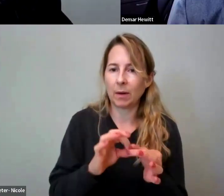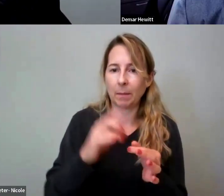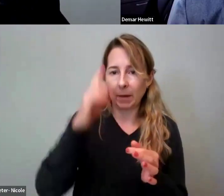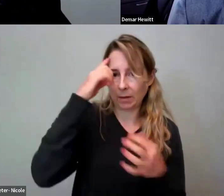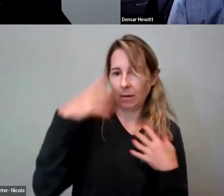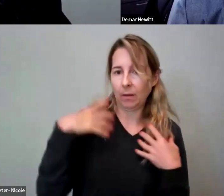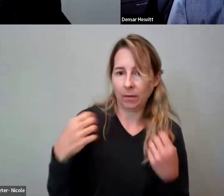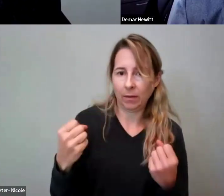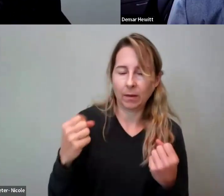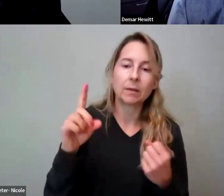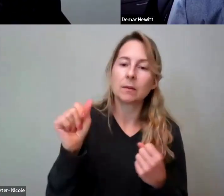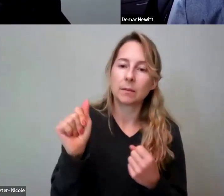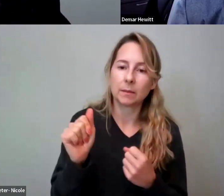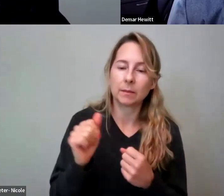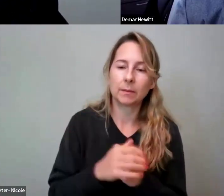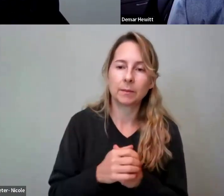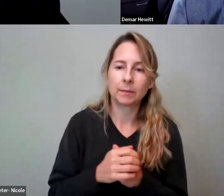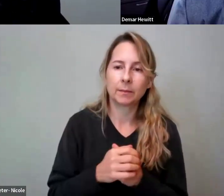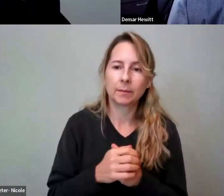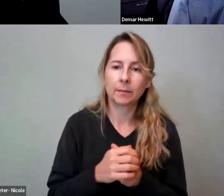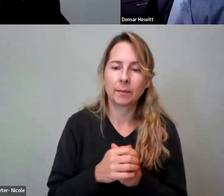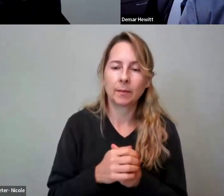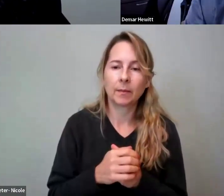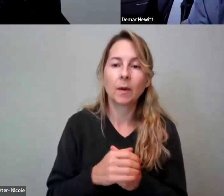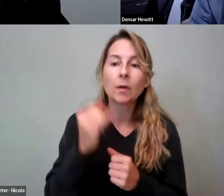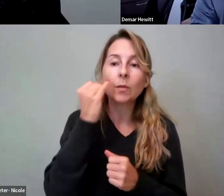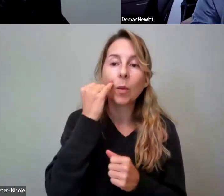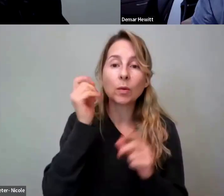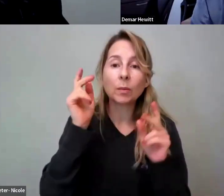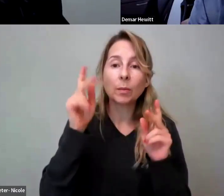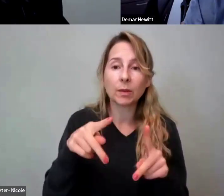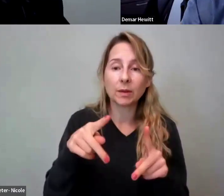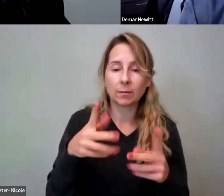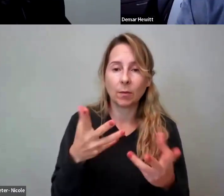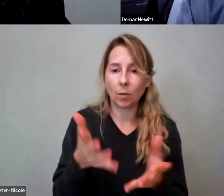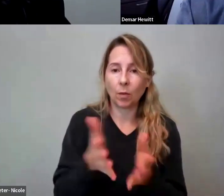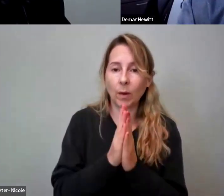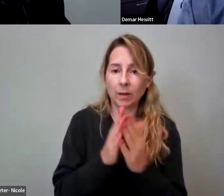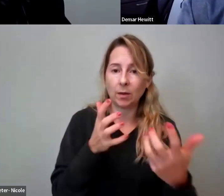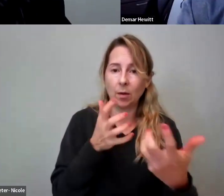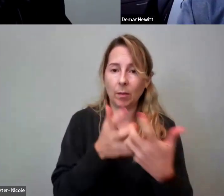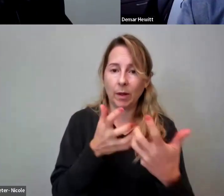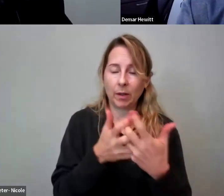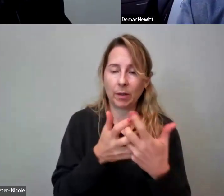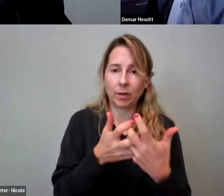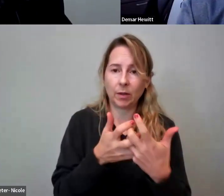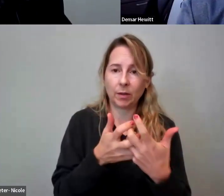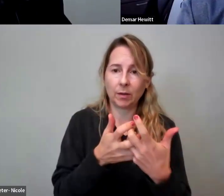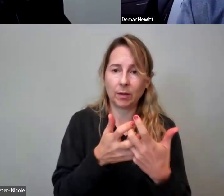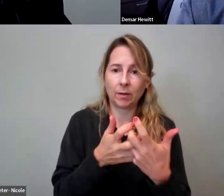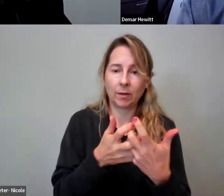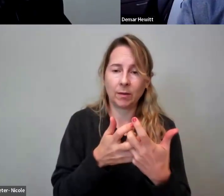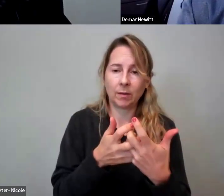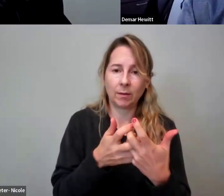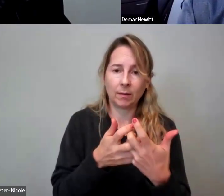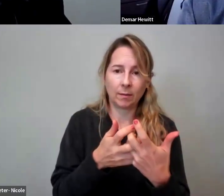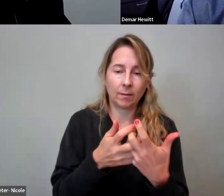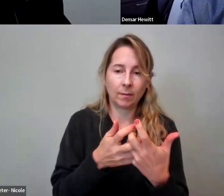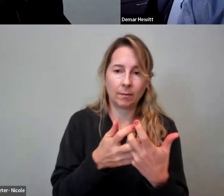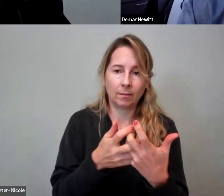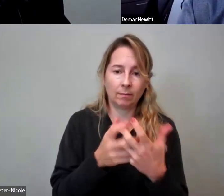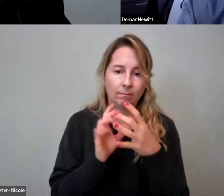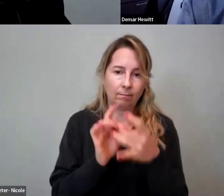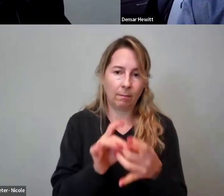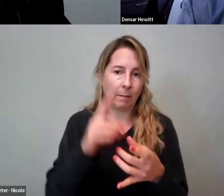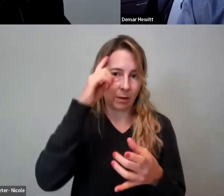health. So if a person is requesting for accommodation on the basis of mental health, and in